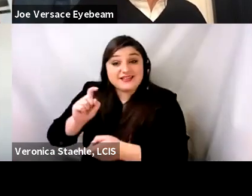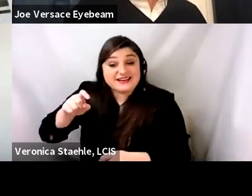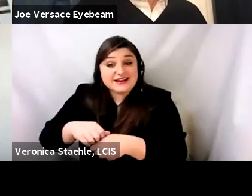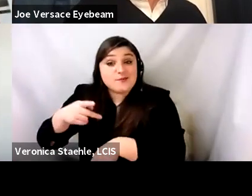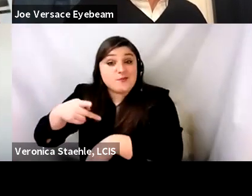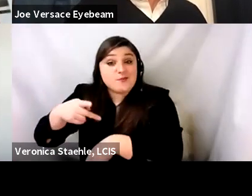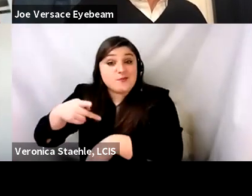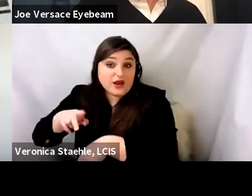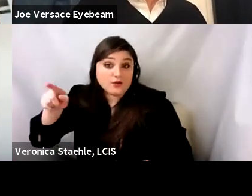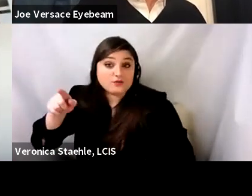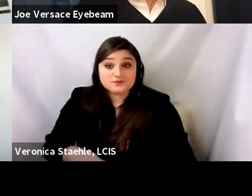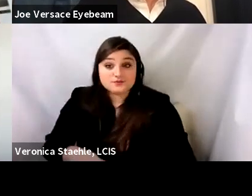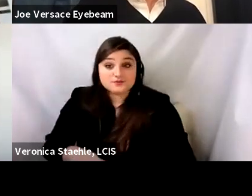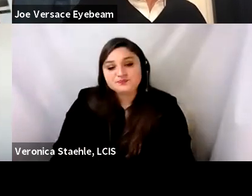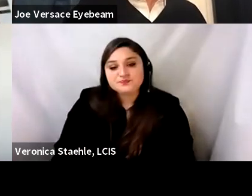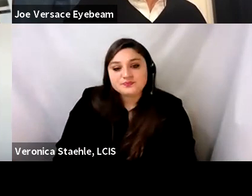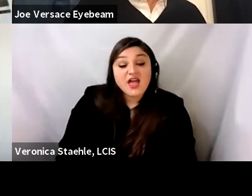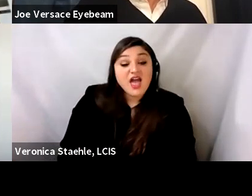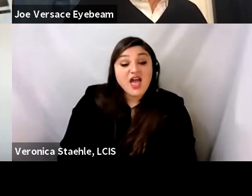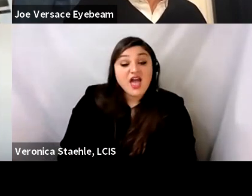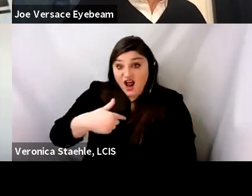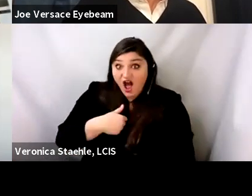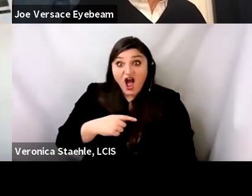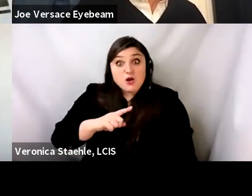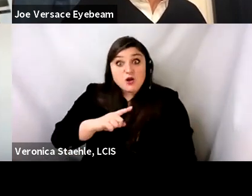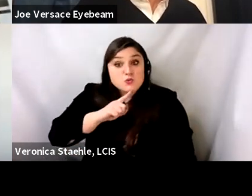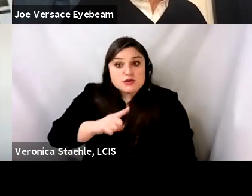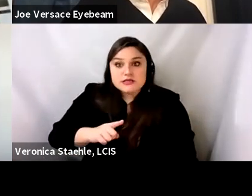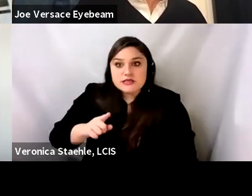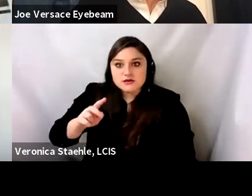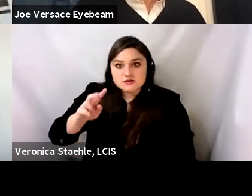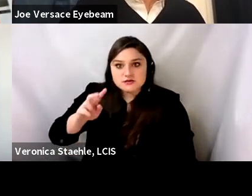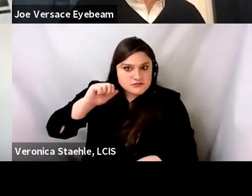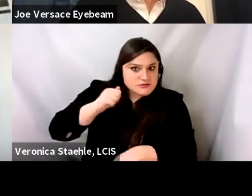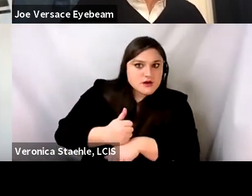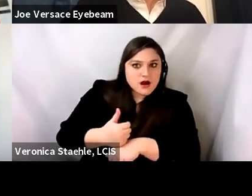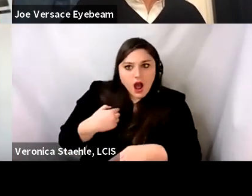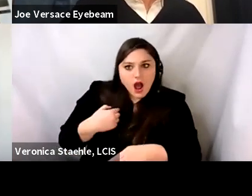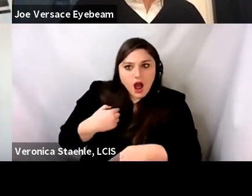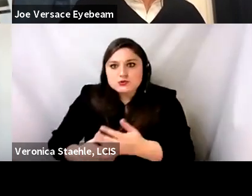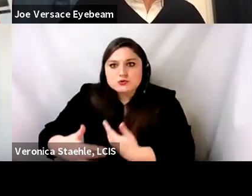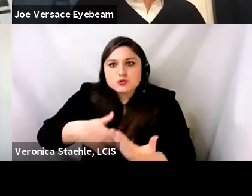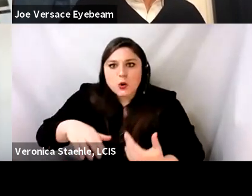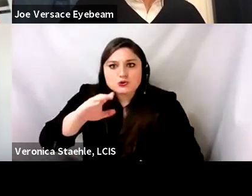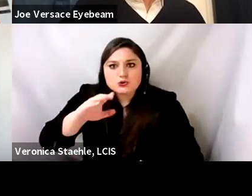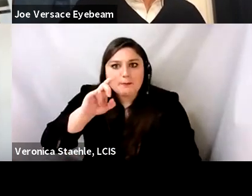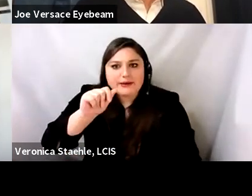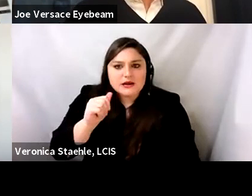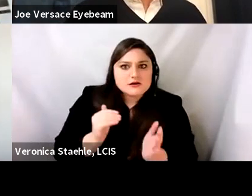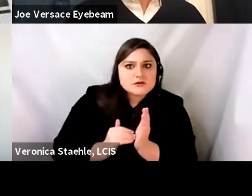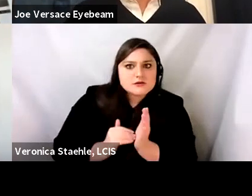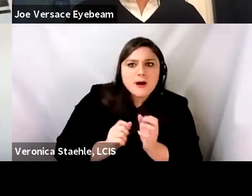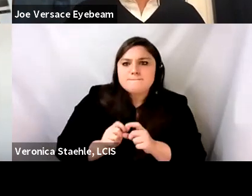relentless in using my social media accounts and in working with El Puente, which had Francis brought a